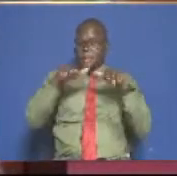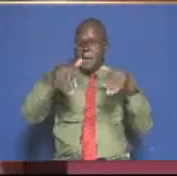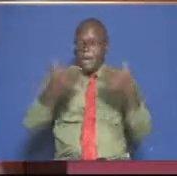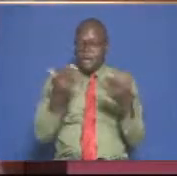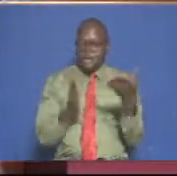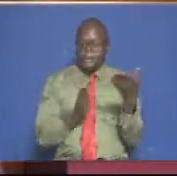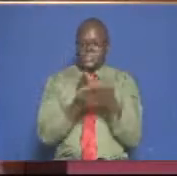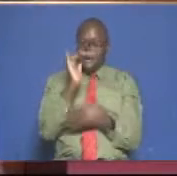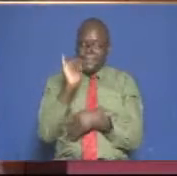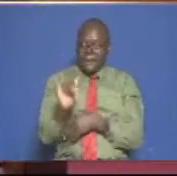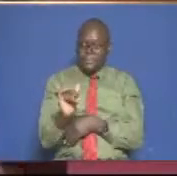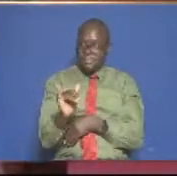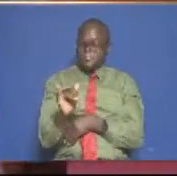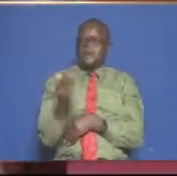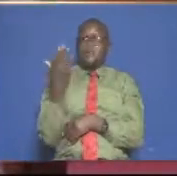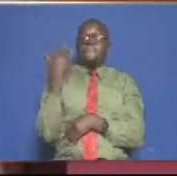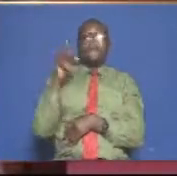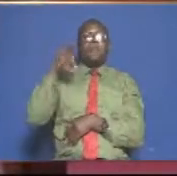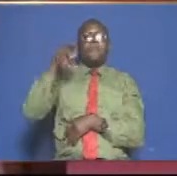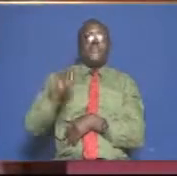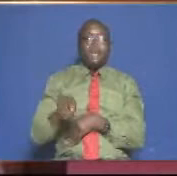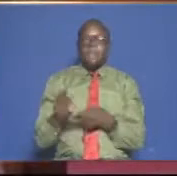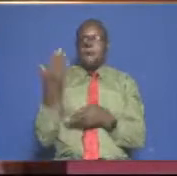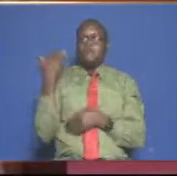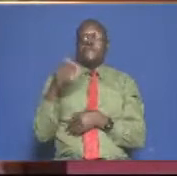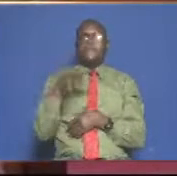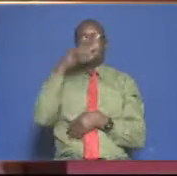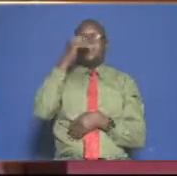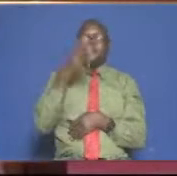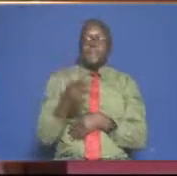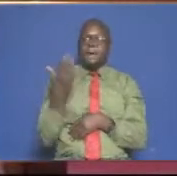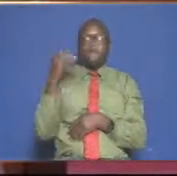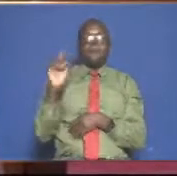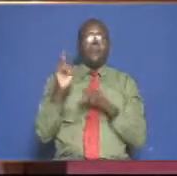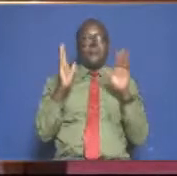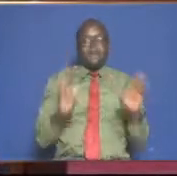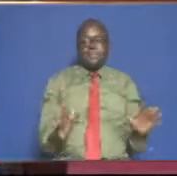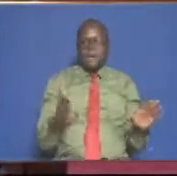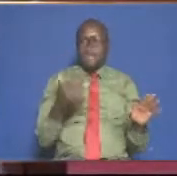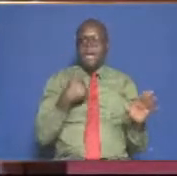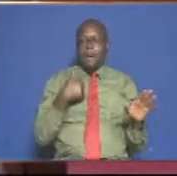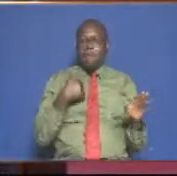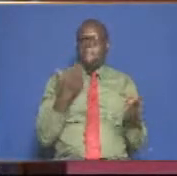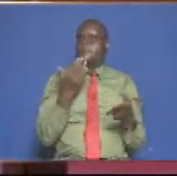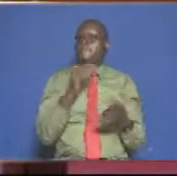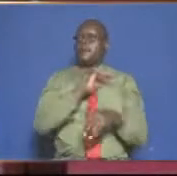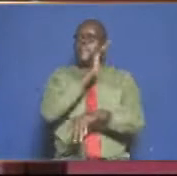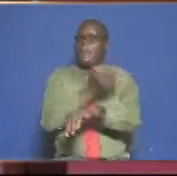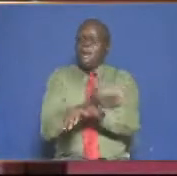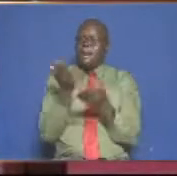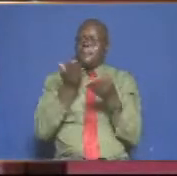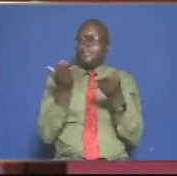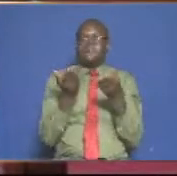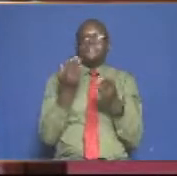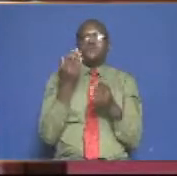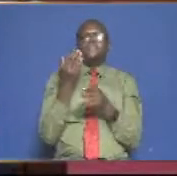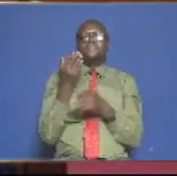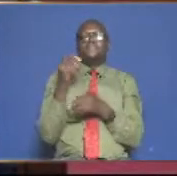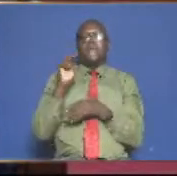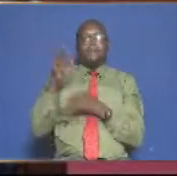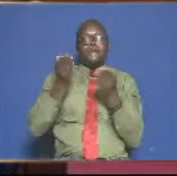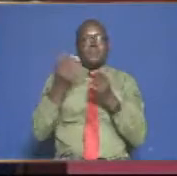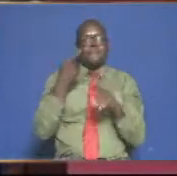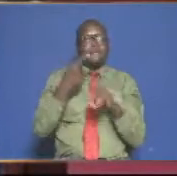ensure that the former Prime Minister, the former Speaker, the former Minister have worked, Mr. Speaker, if a member serves here for 3 terms consecutive, Mr.